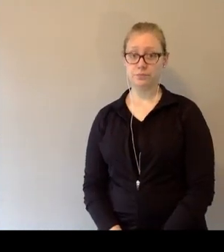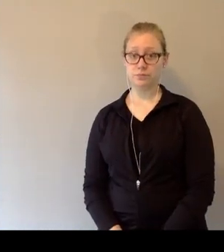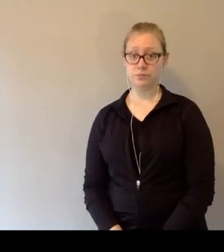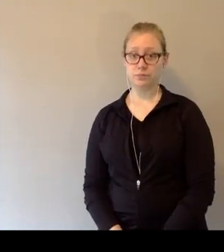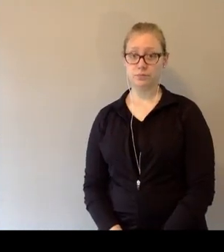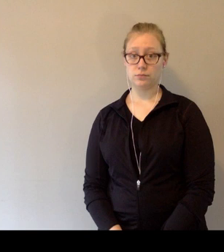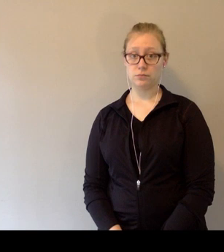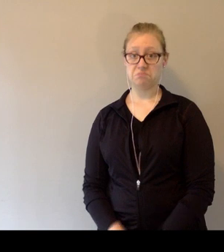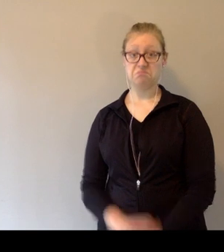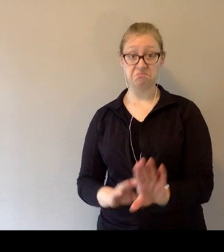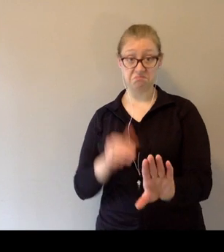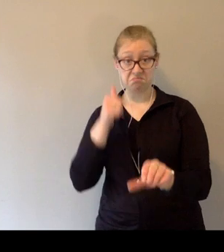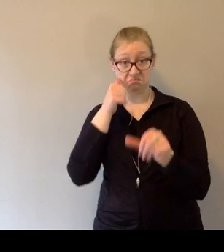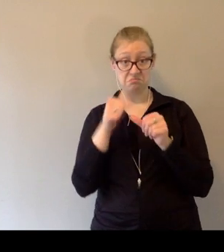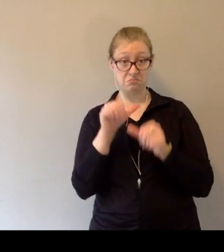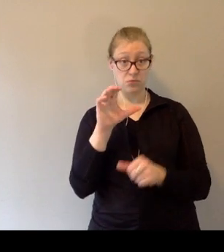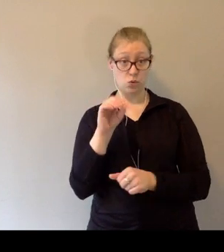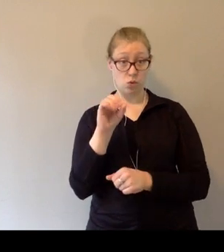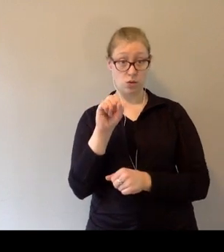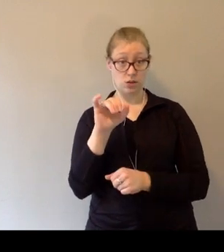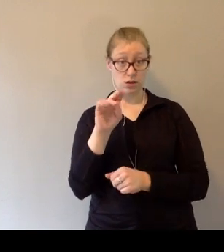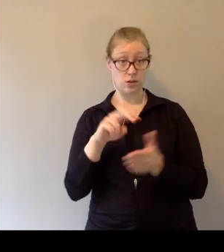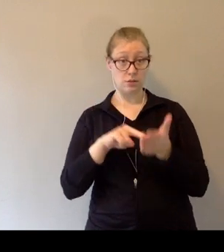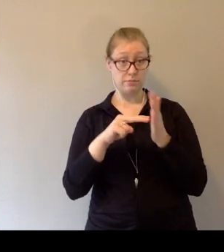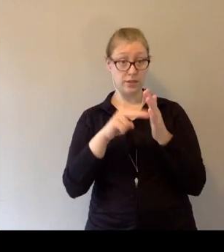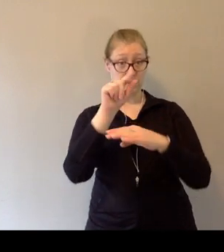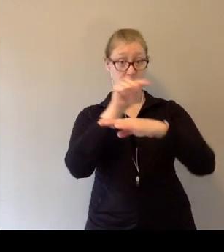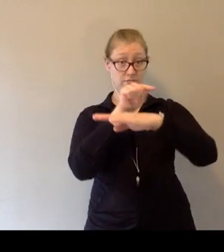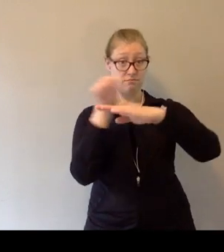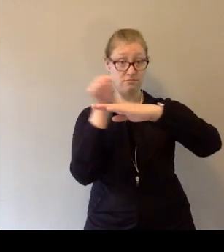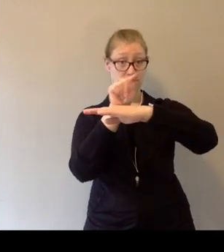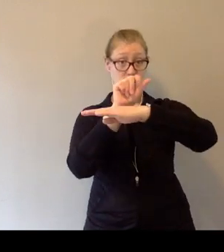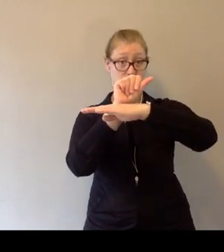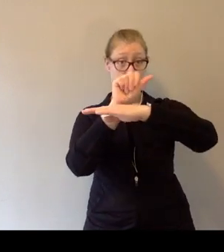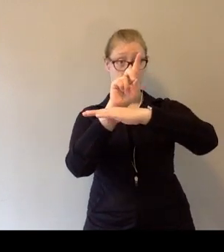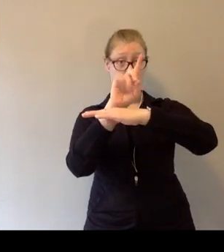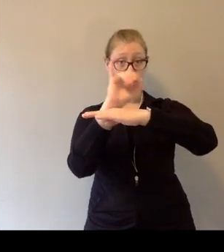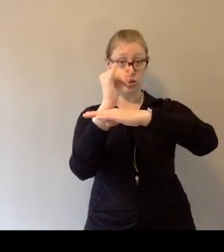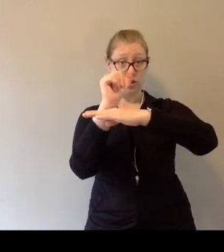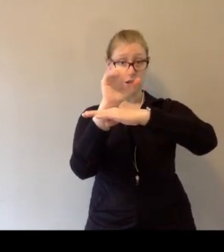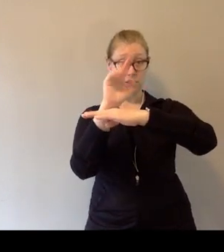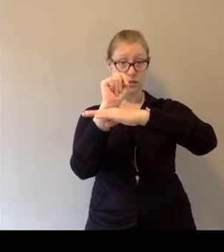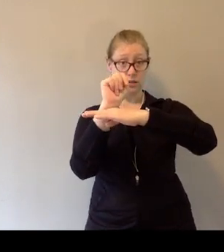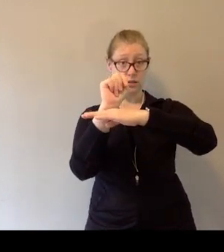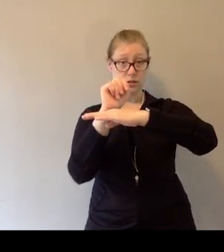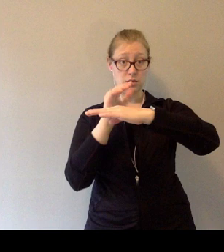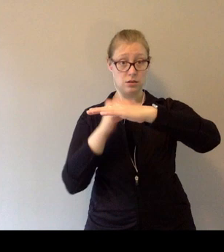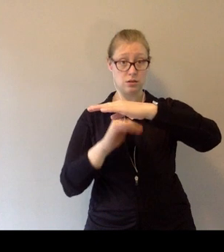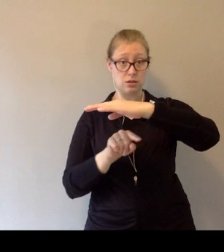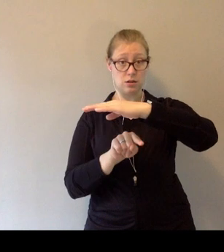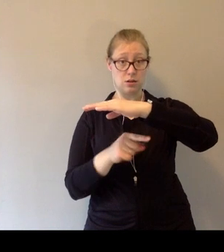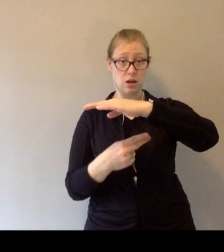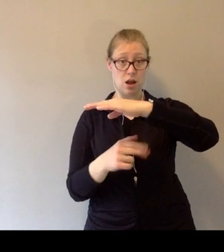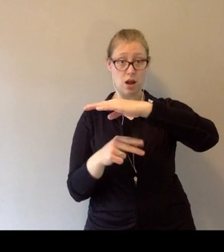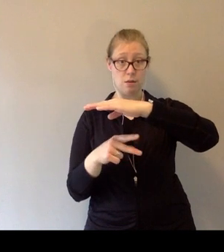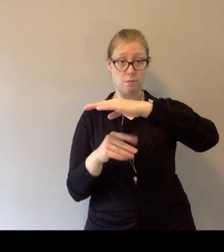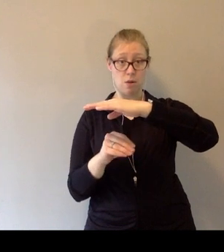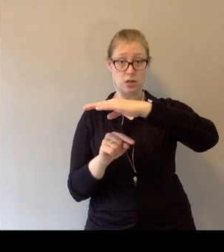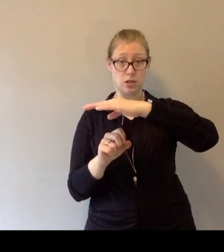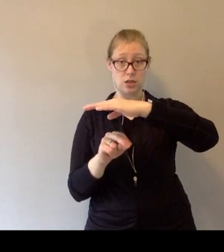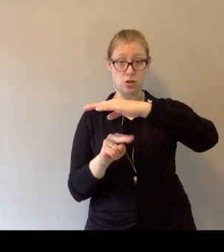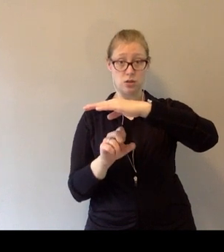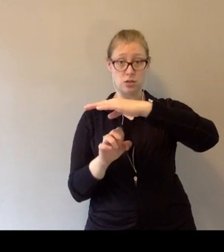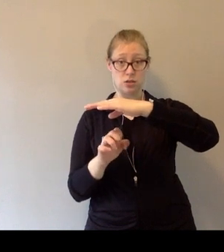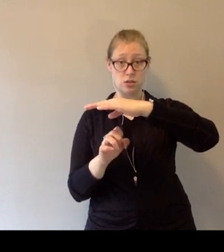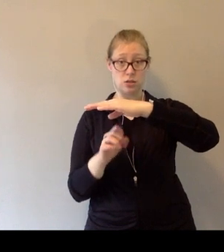And remember, cosine is the adjacent over hypotenuse. So if I look at this, here's my angle 11.3. The adjacent side